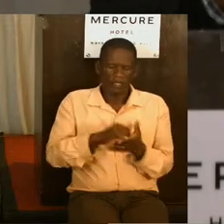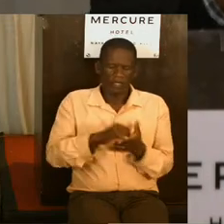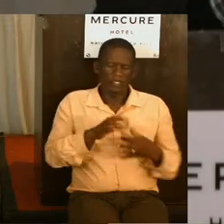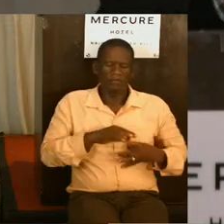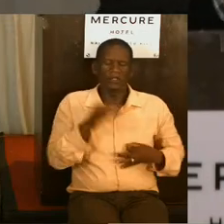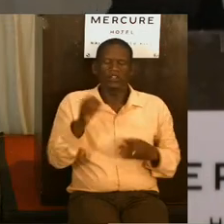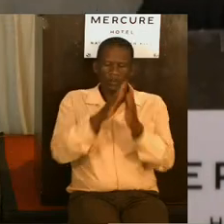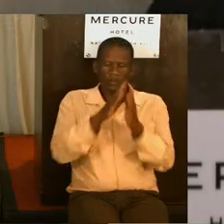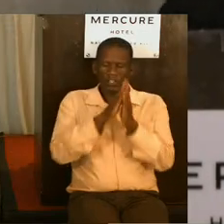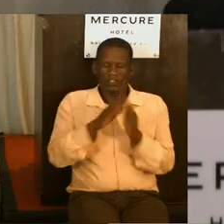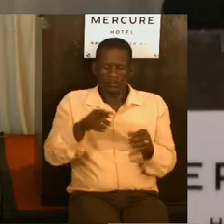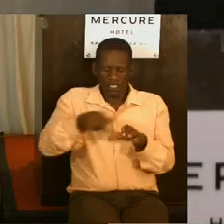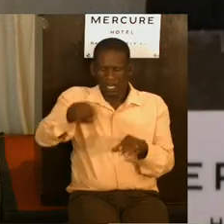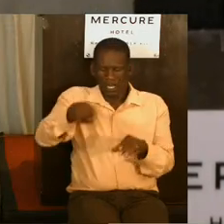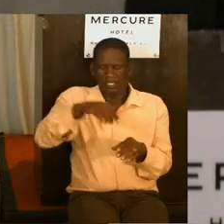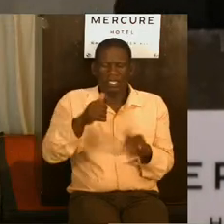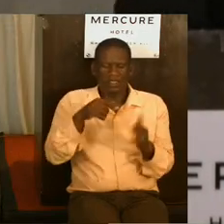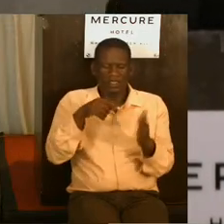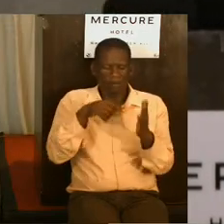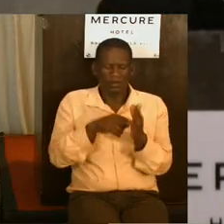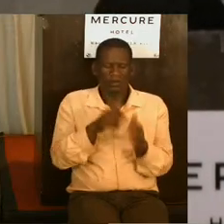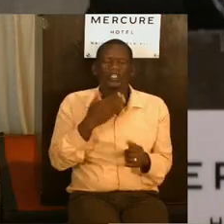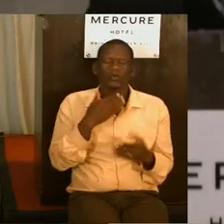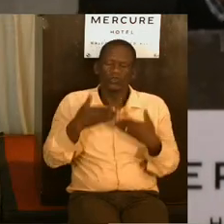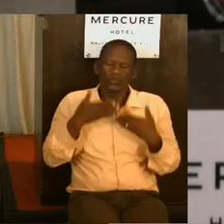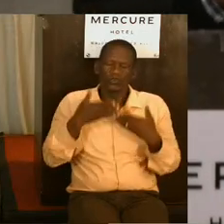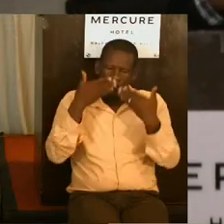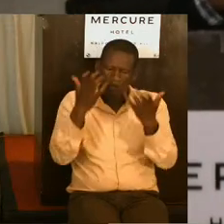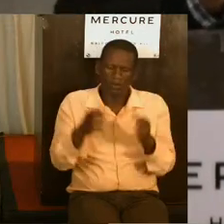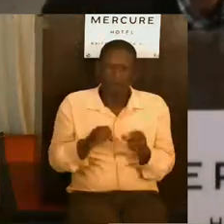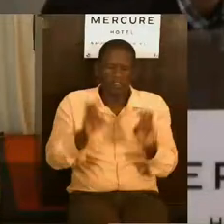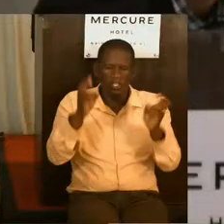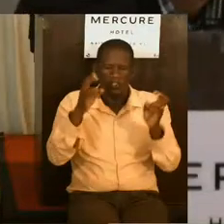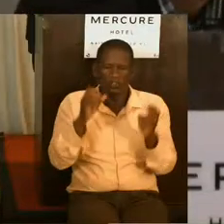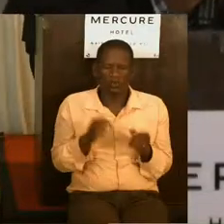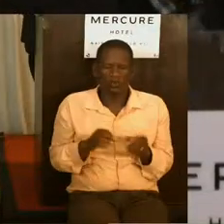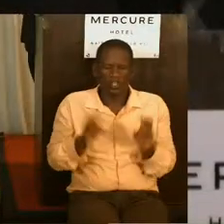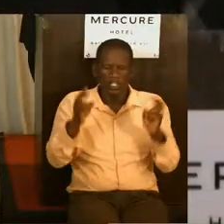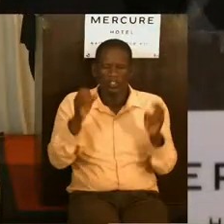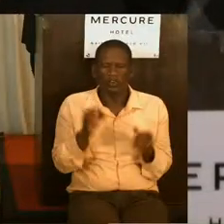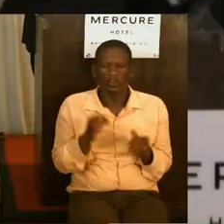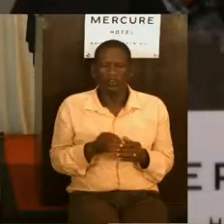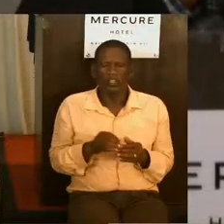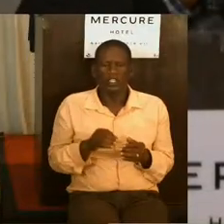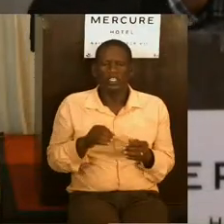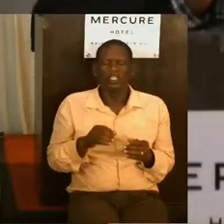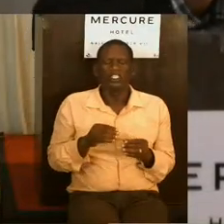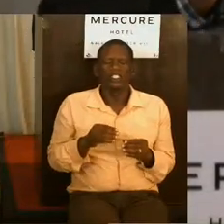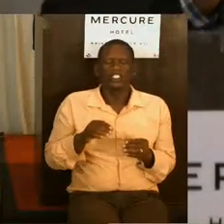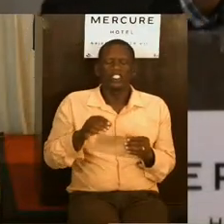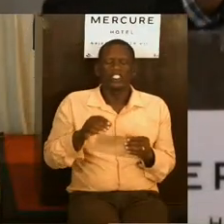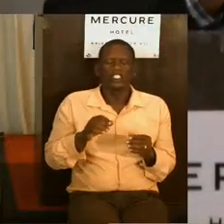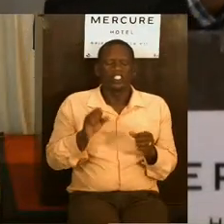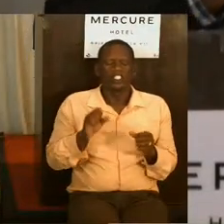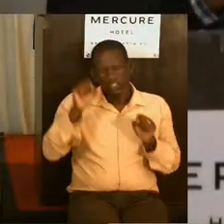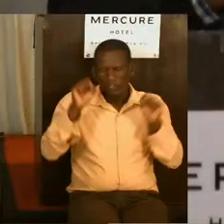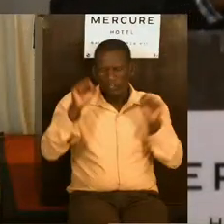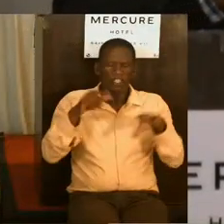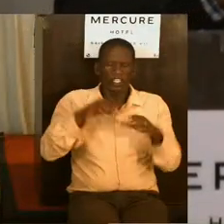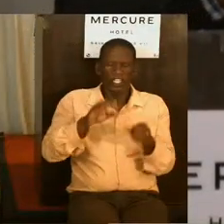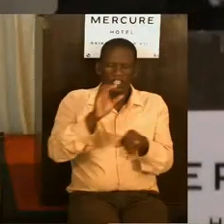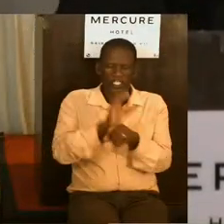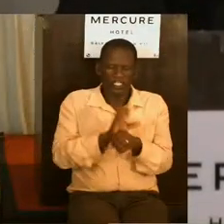US another point of wish to respond on the issue of shepherds in the church